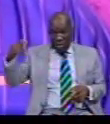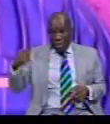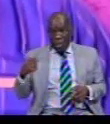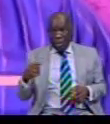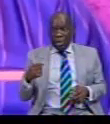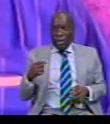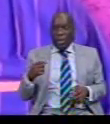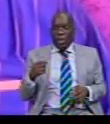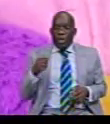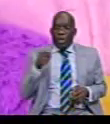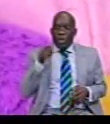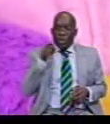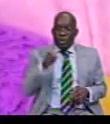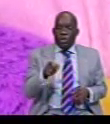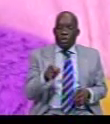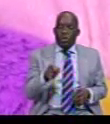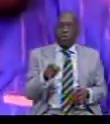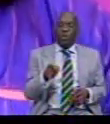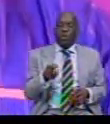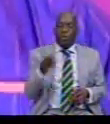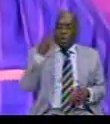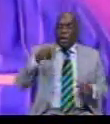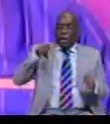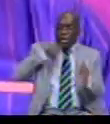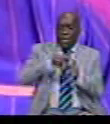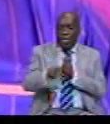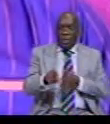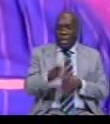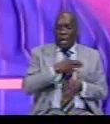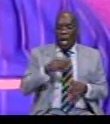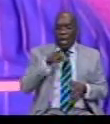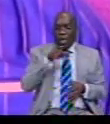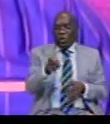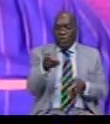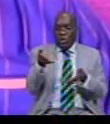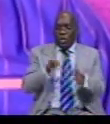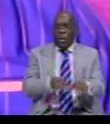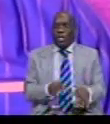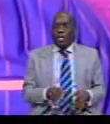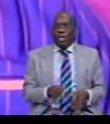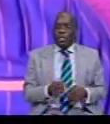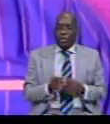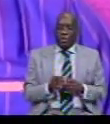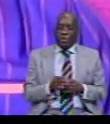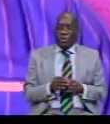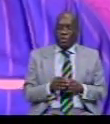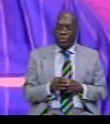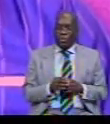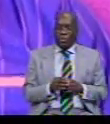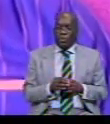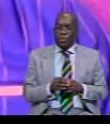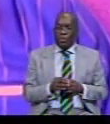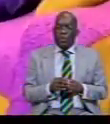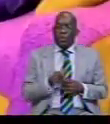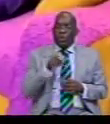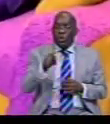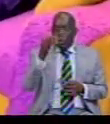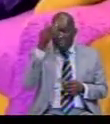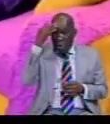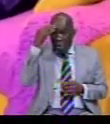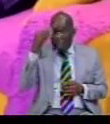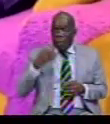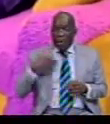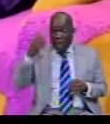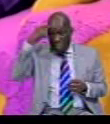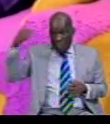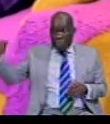kicked and you died. What? I'm just saying, you know me very well. You know me very well. My dreams usually come true. I